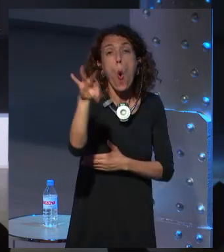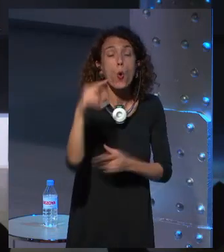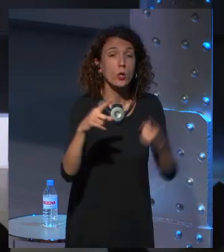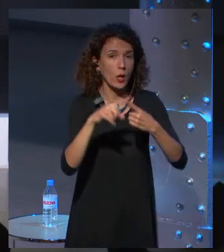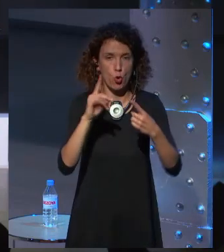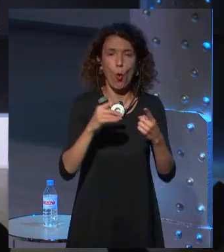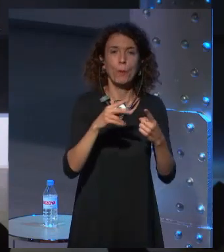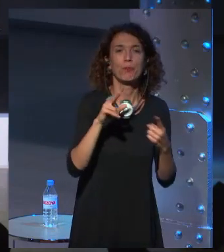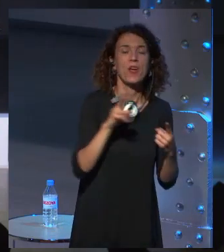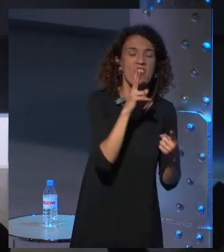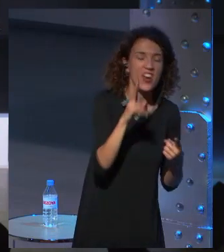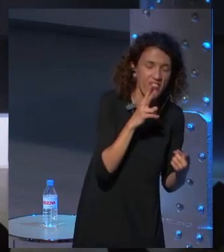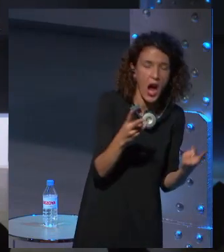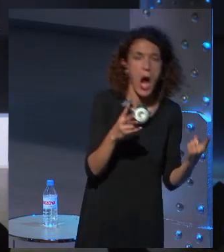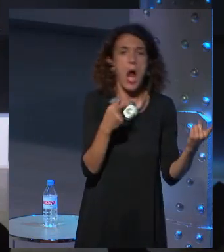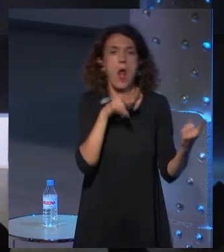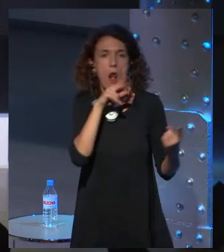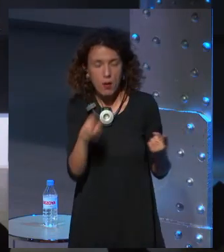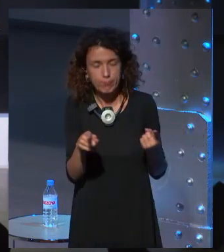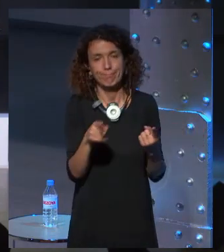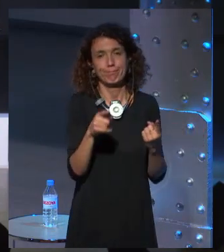mathematical, kinesthetic, interpersonal.